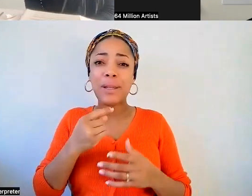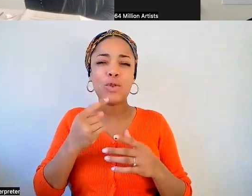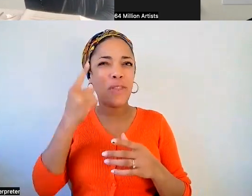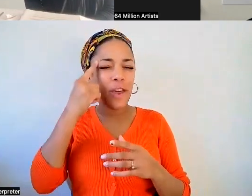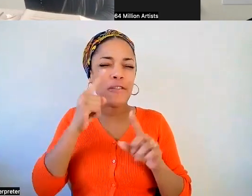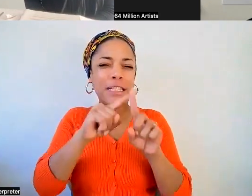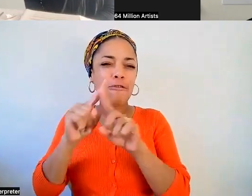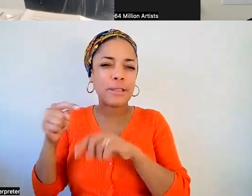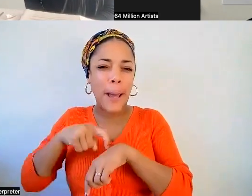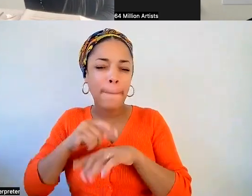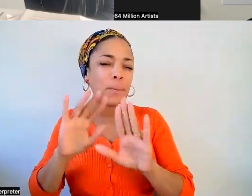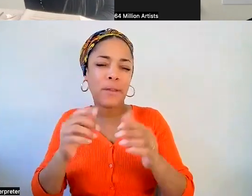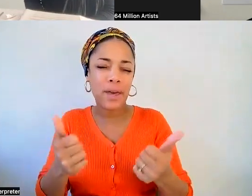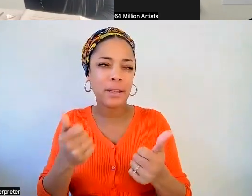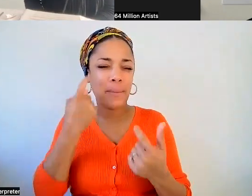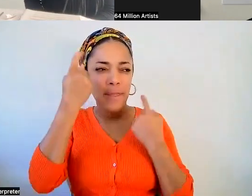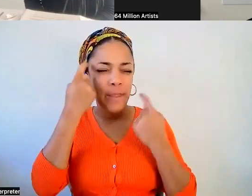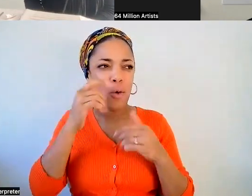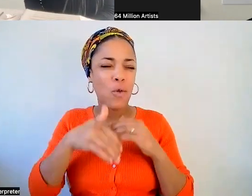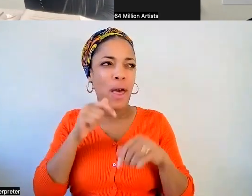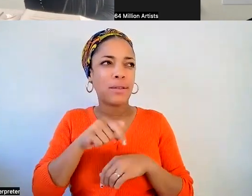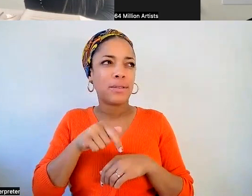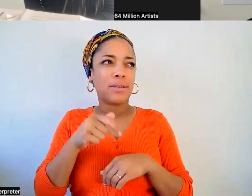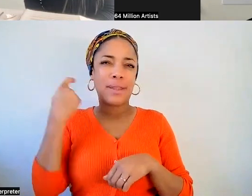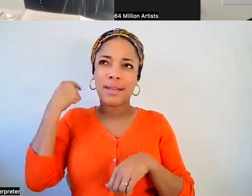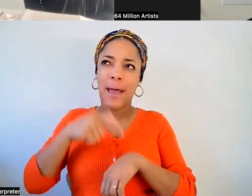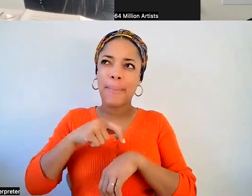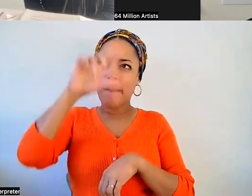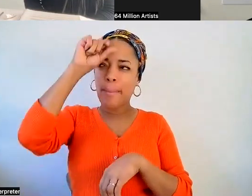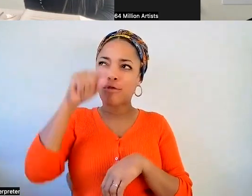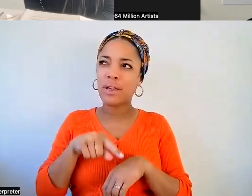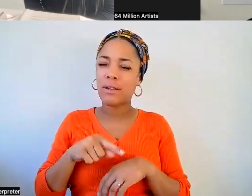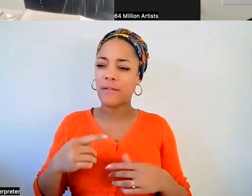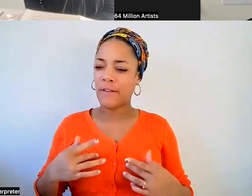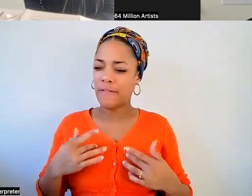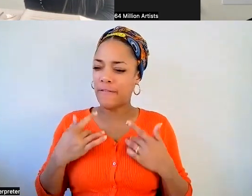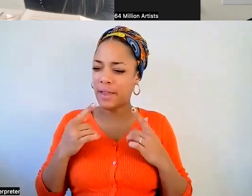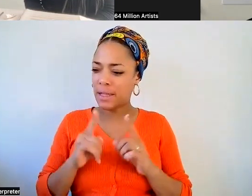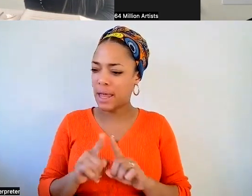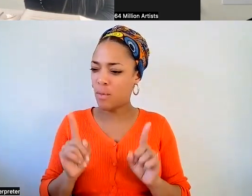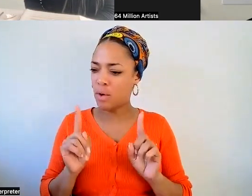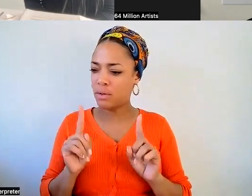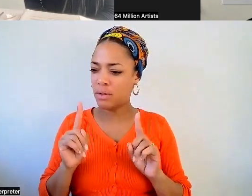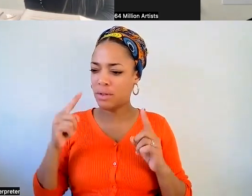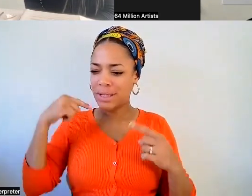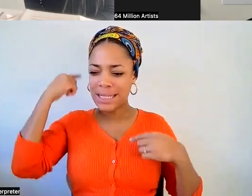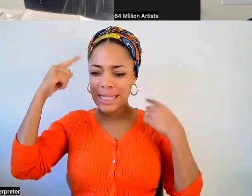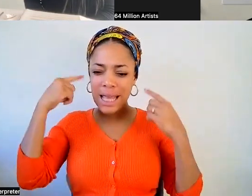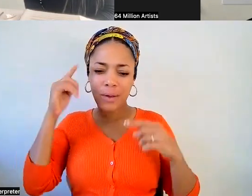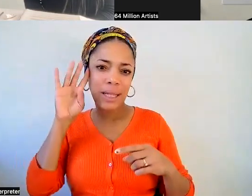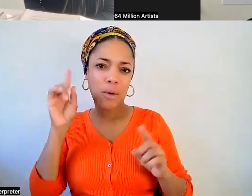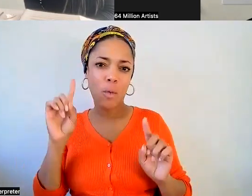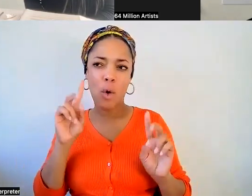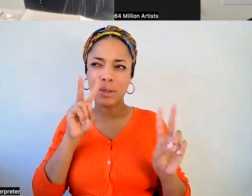just think about it. What does it look like? What does it feel like? What sounds can you hear? Maybe you've got memory